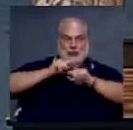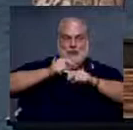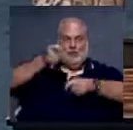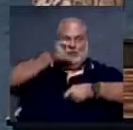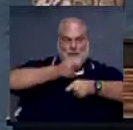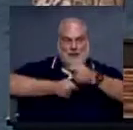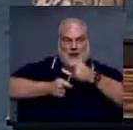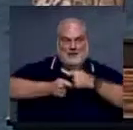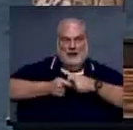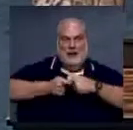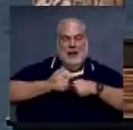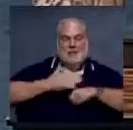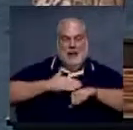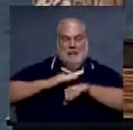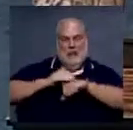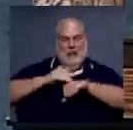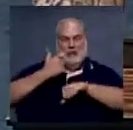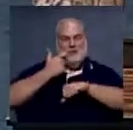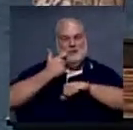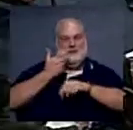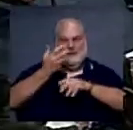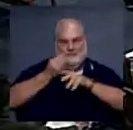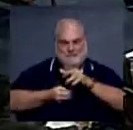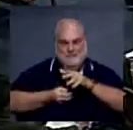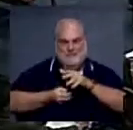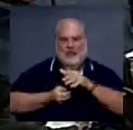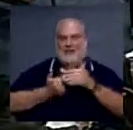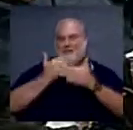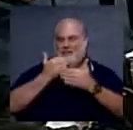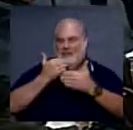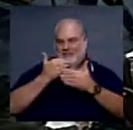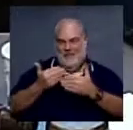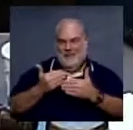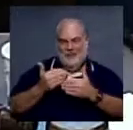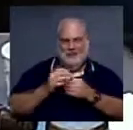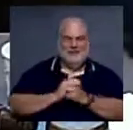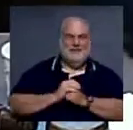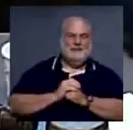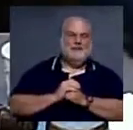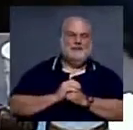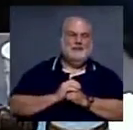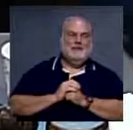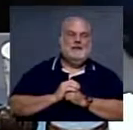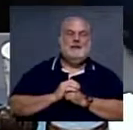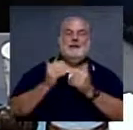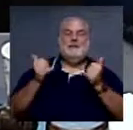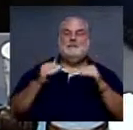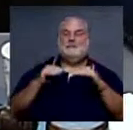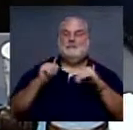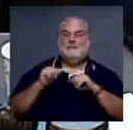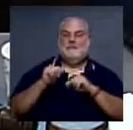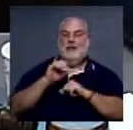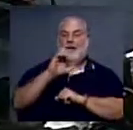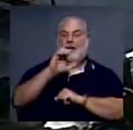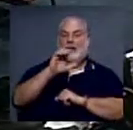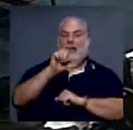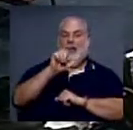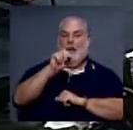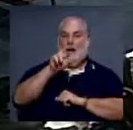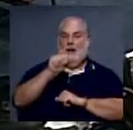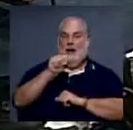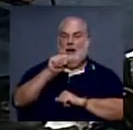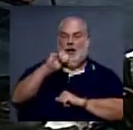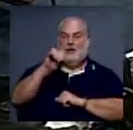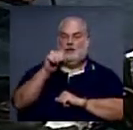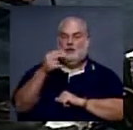lost pet. Thank you very much. Thank you, Sammy. Next card I have is from Claire Jones.